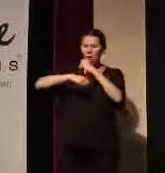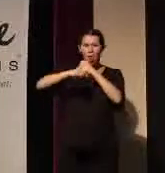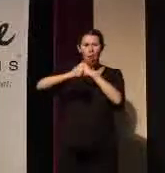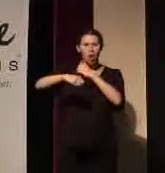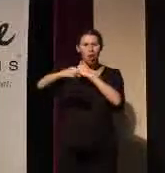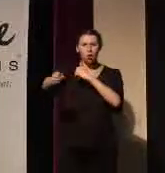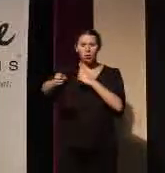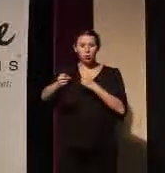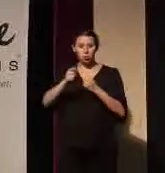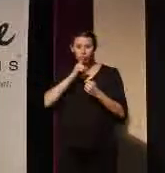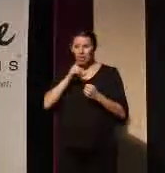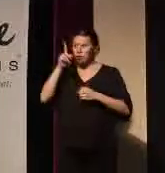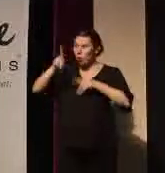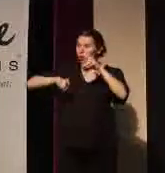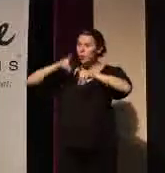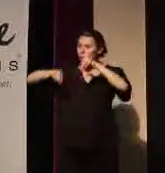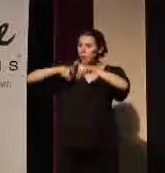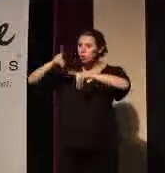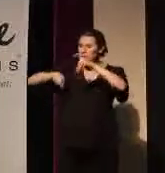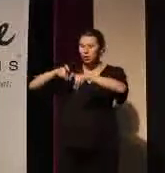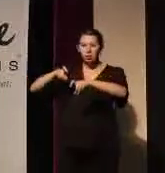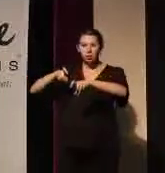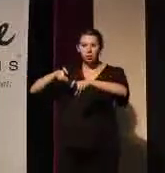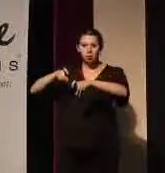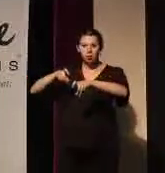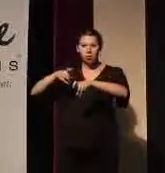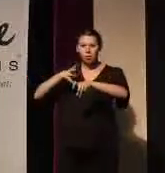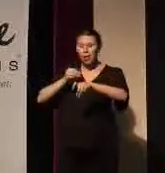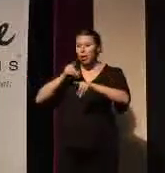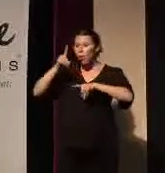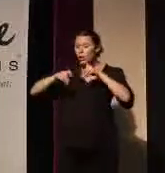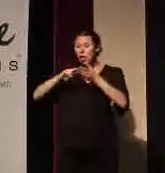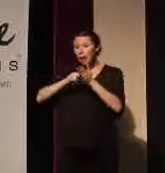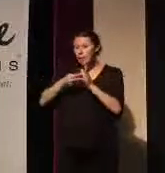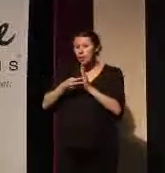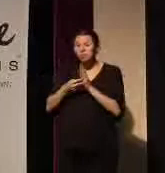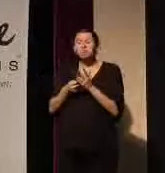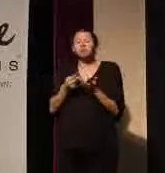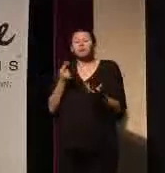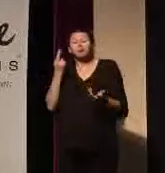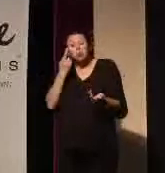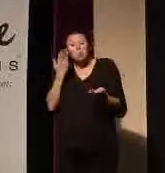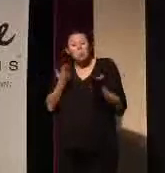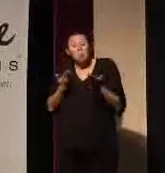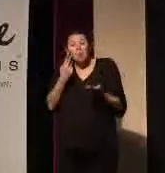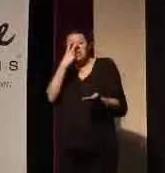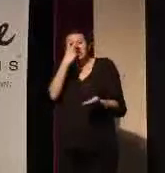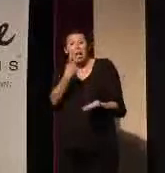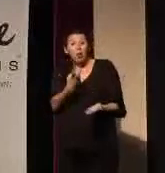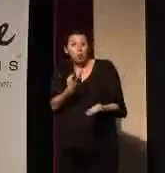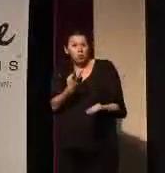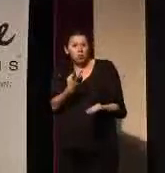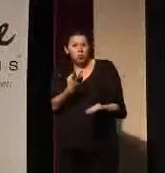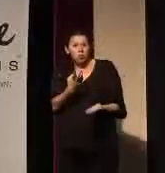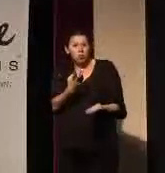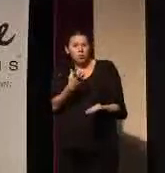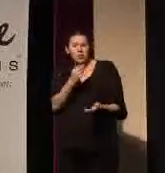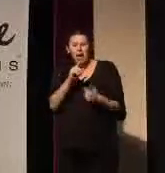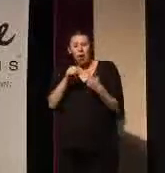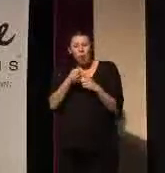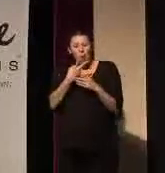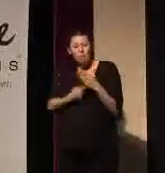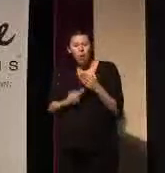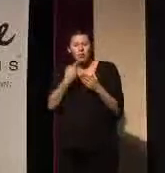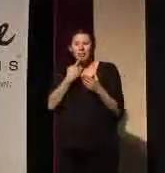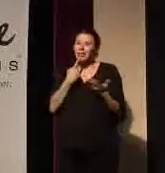good trial lawyer knows, questions equal reasonable doubt. And so I said on the air prior to the verdict that when both sides are arguing